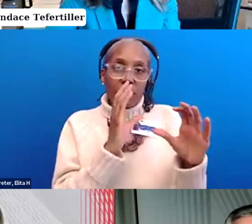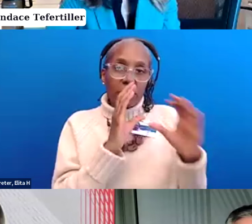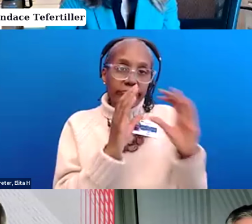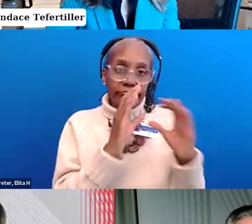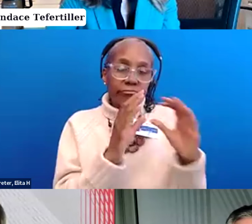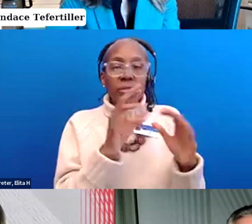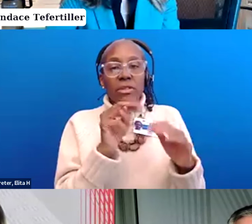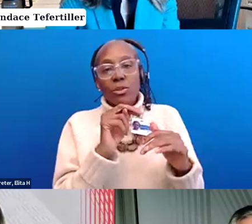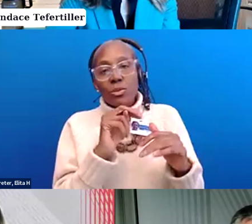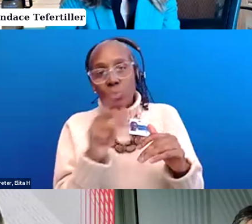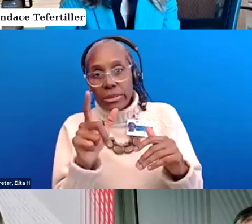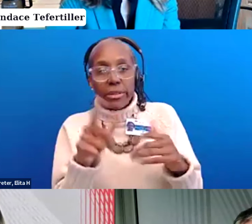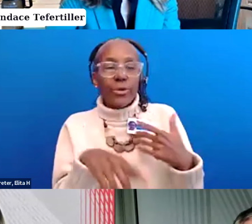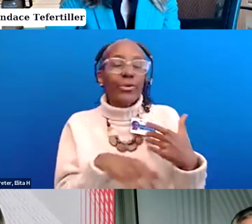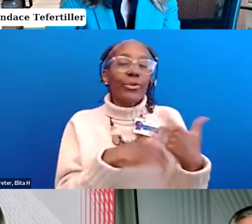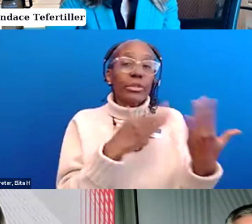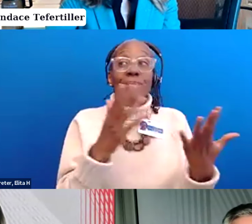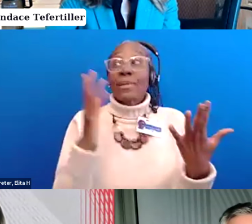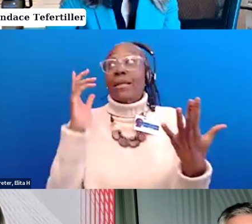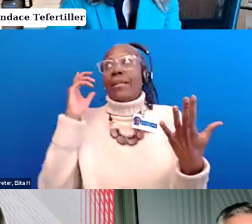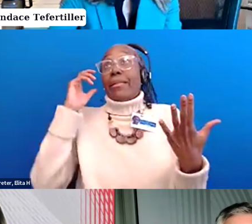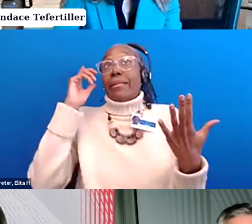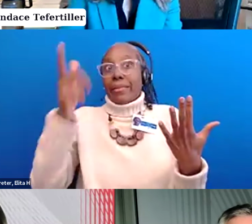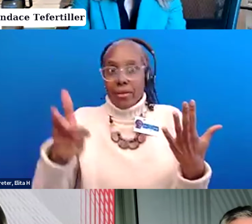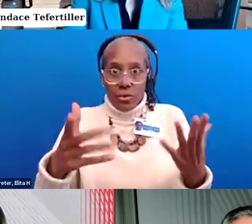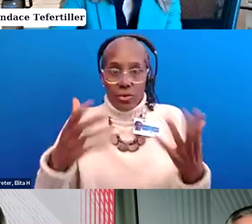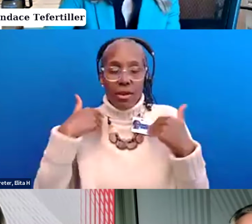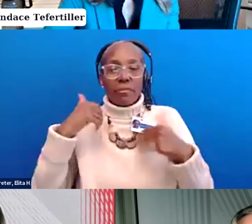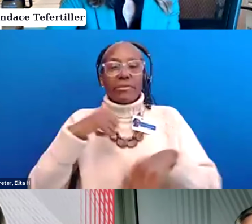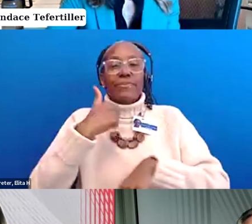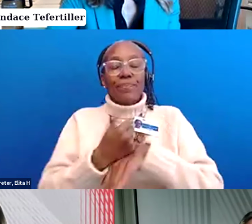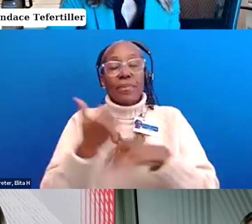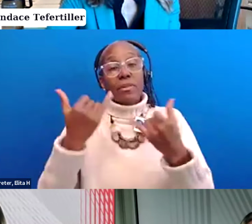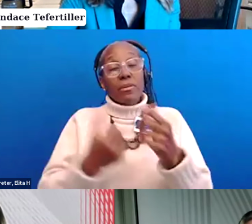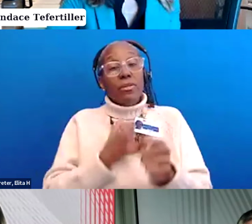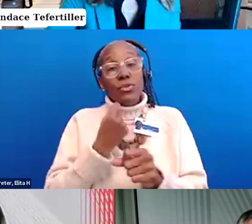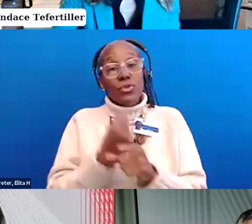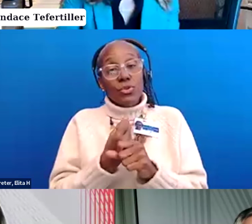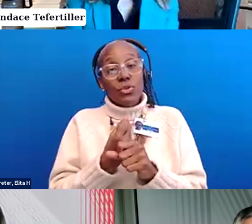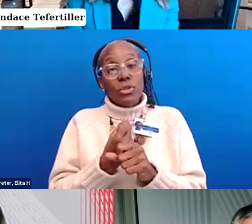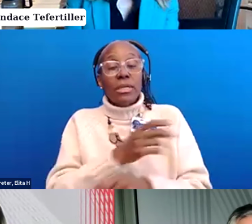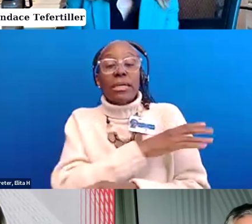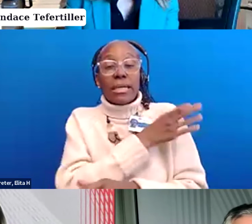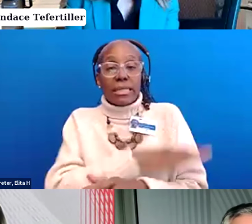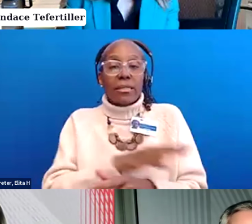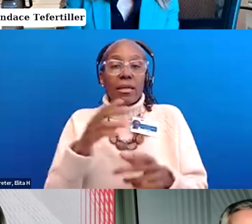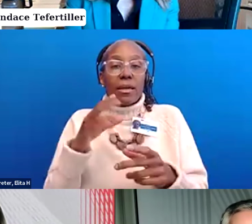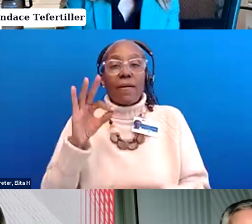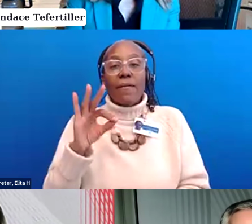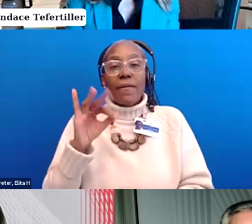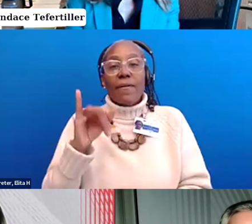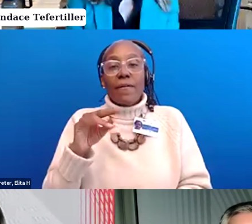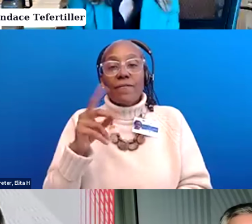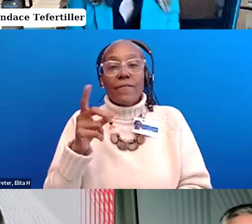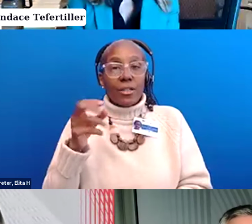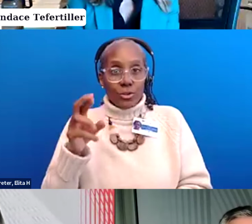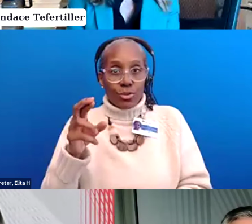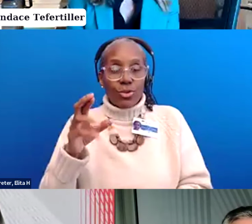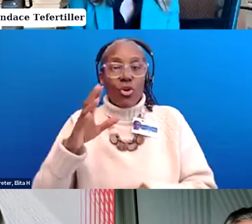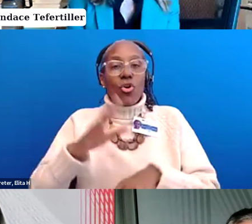communications, newsletters. And then eventually what we want to have in place this year is a clinic finder. We want to have an